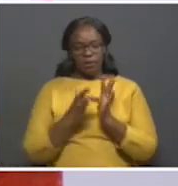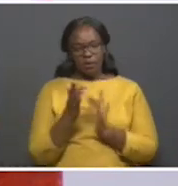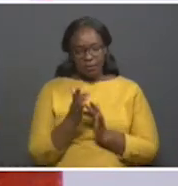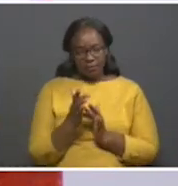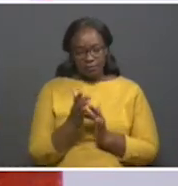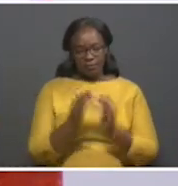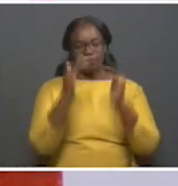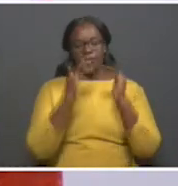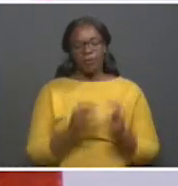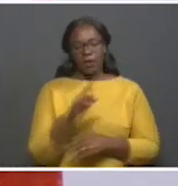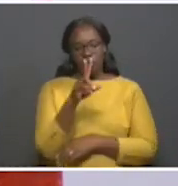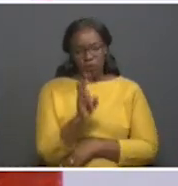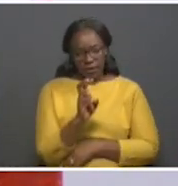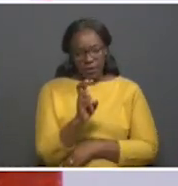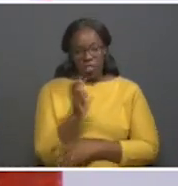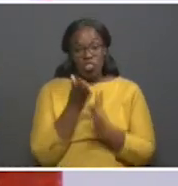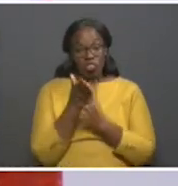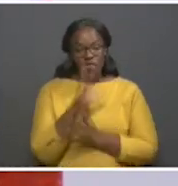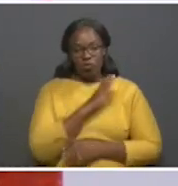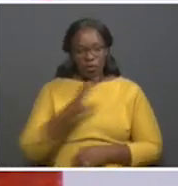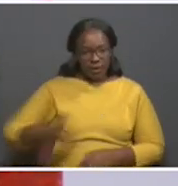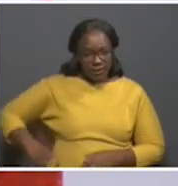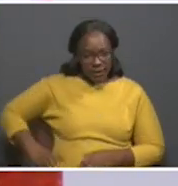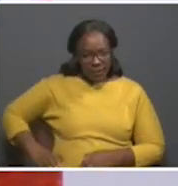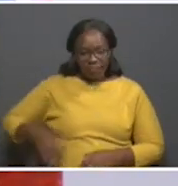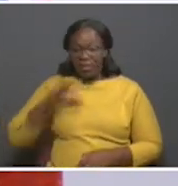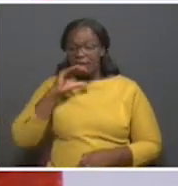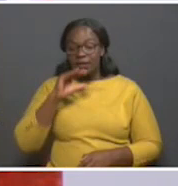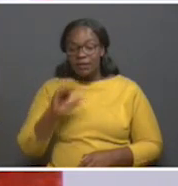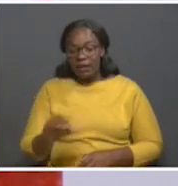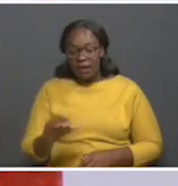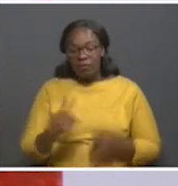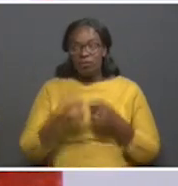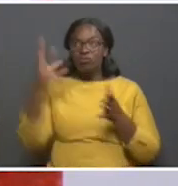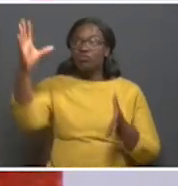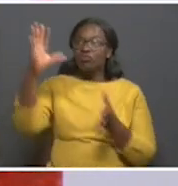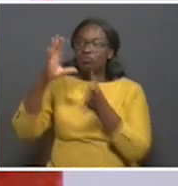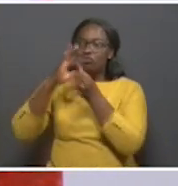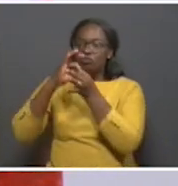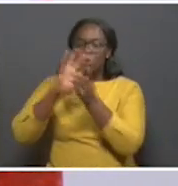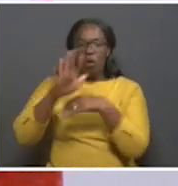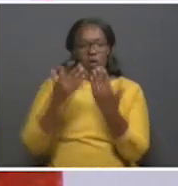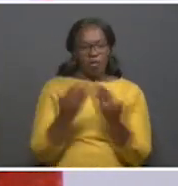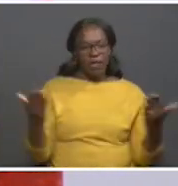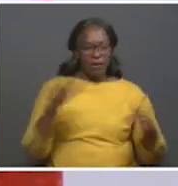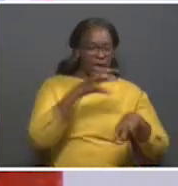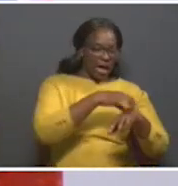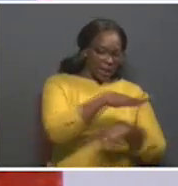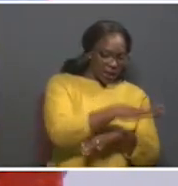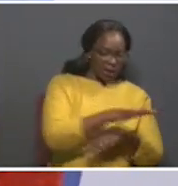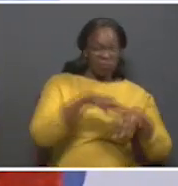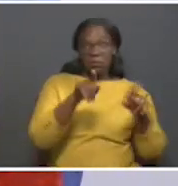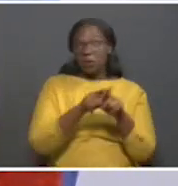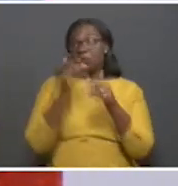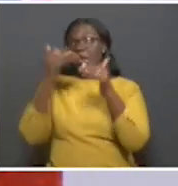And verses 20 says, through Christ, the Son, to reconcile all things, whether things on earth and even